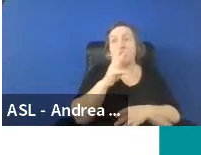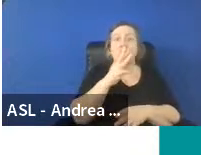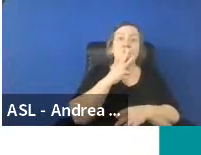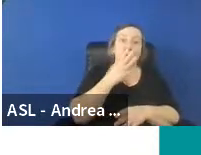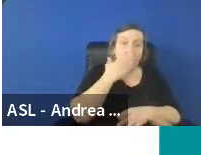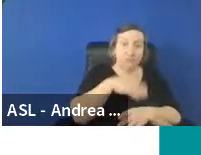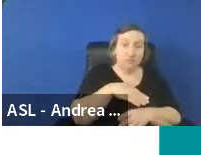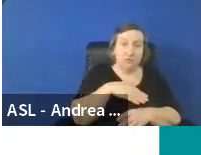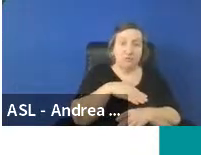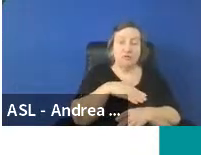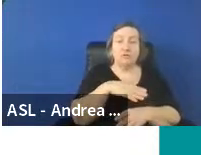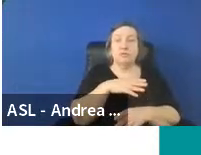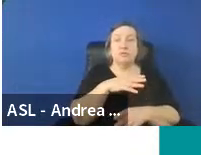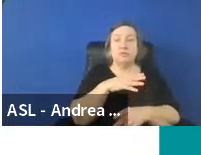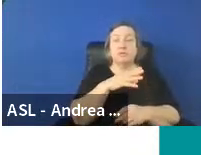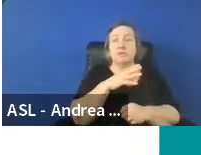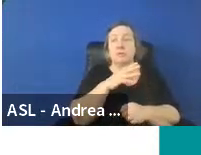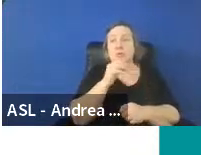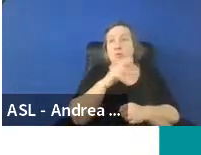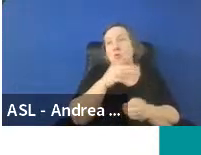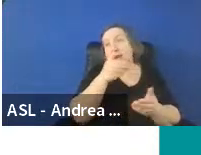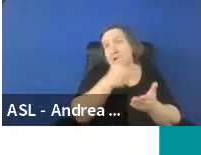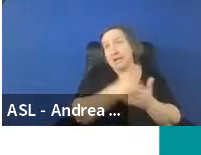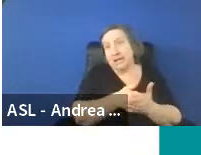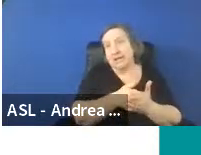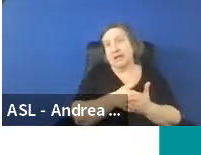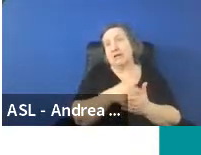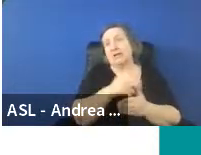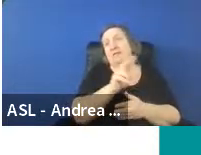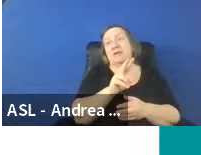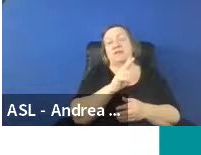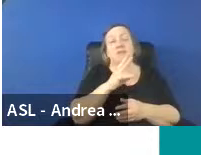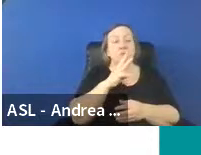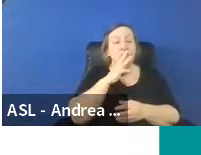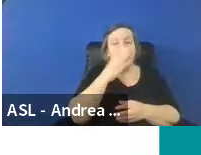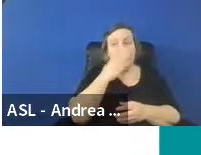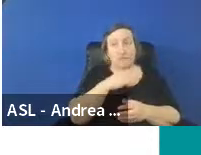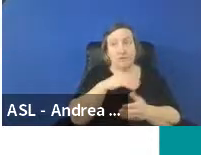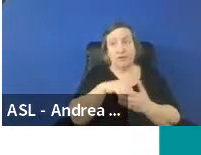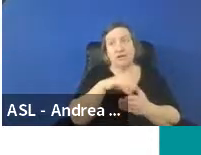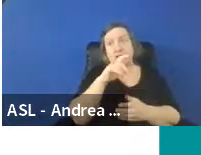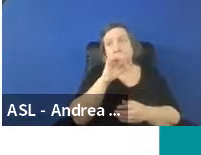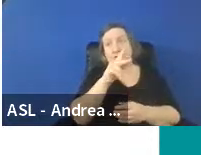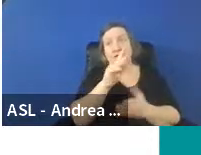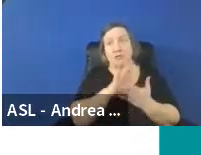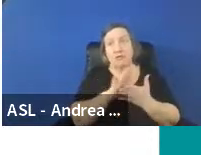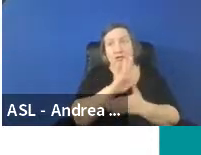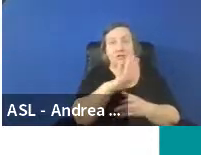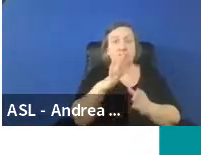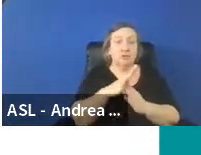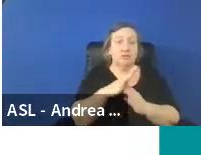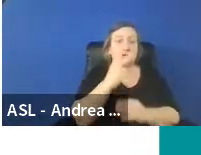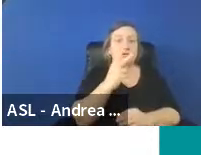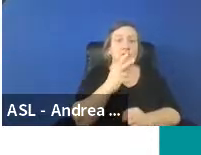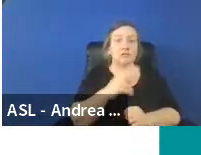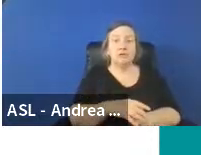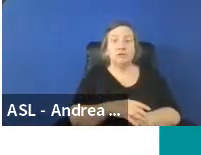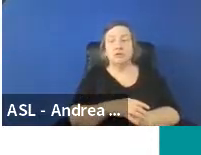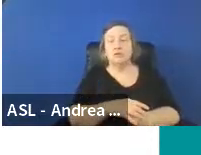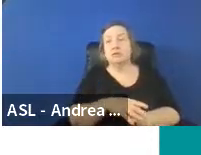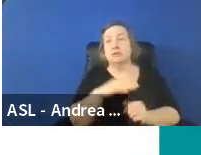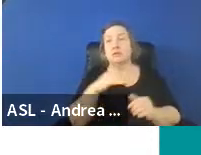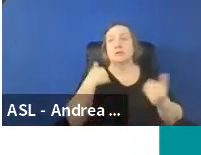waterfront or somewhere near Vancouver waterfront and Clark College as their top two.